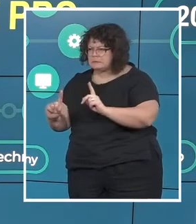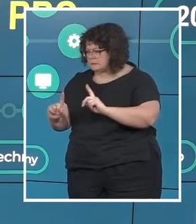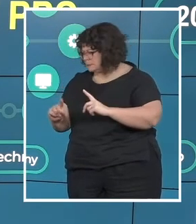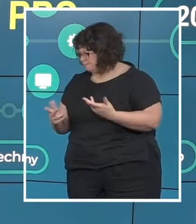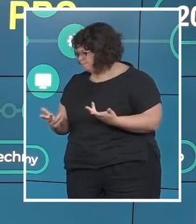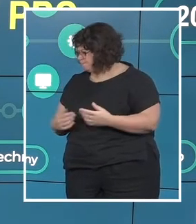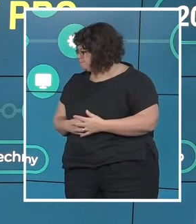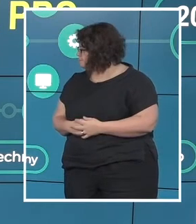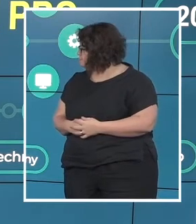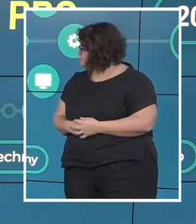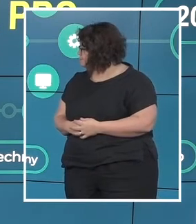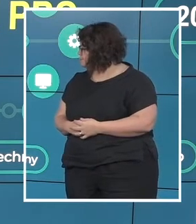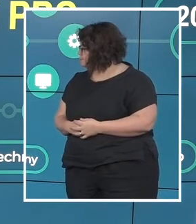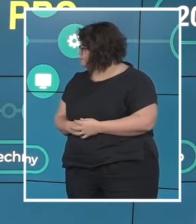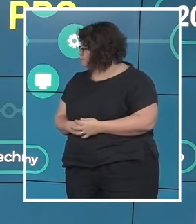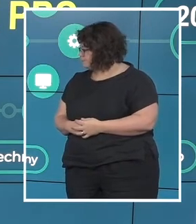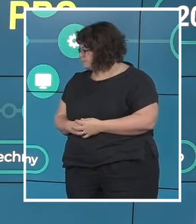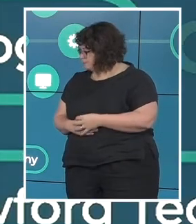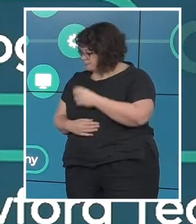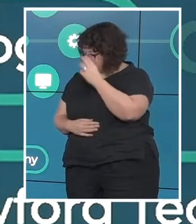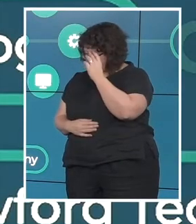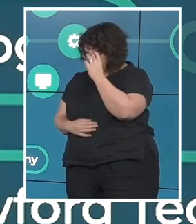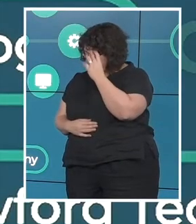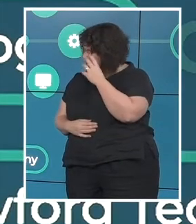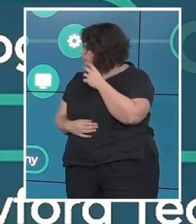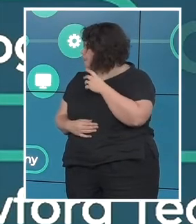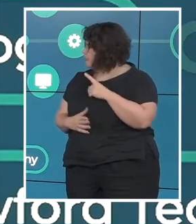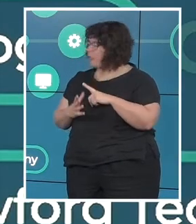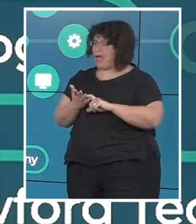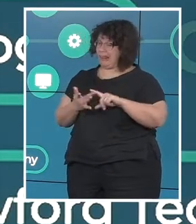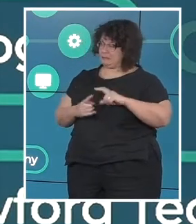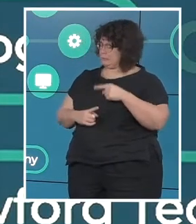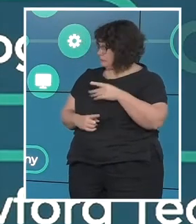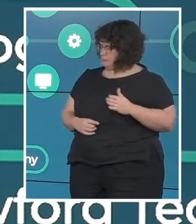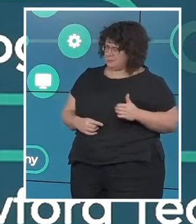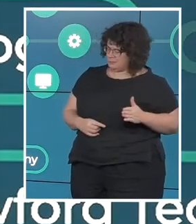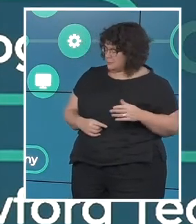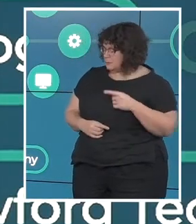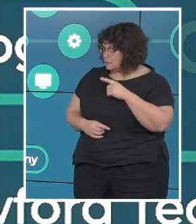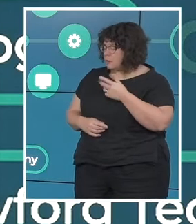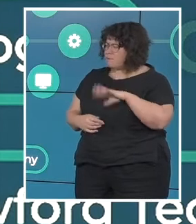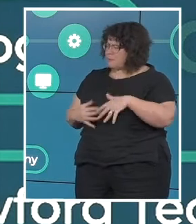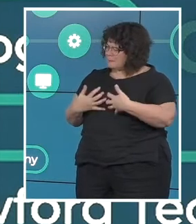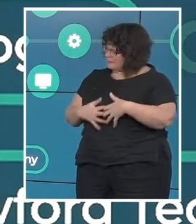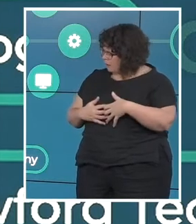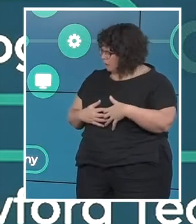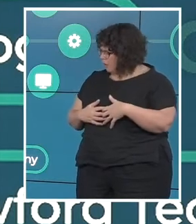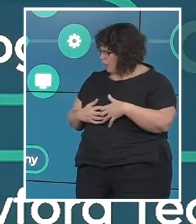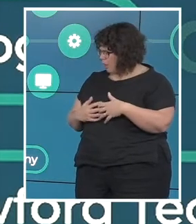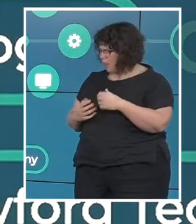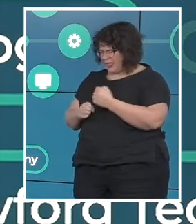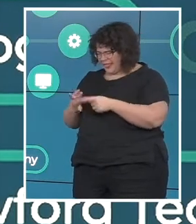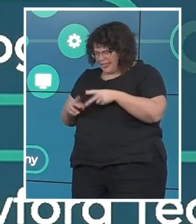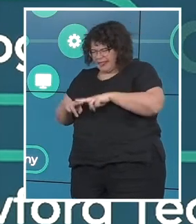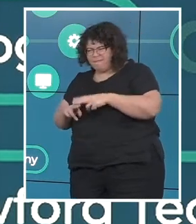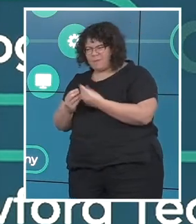are so popular with GIFs with text on it. Kind of, how would you go about that? How would you go about